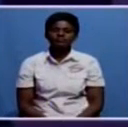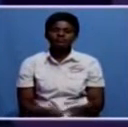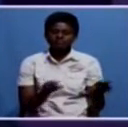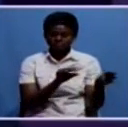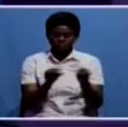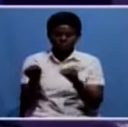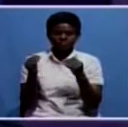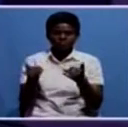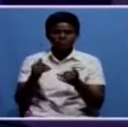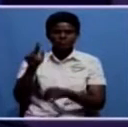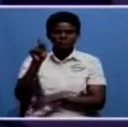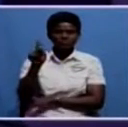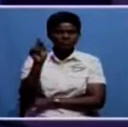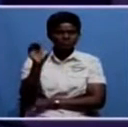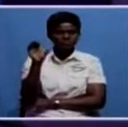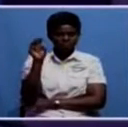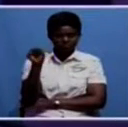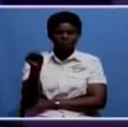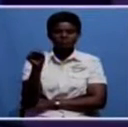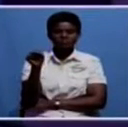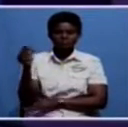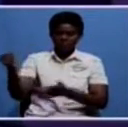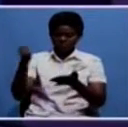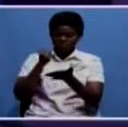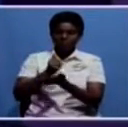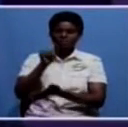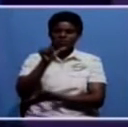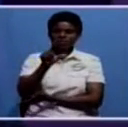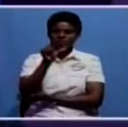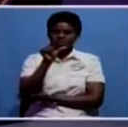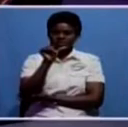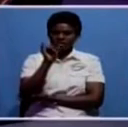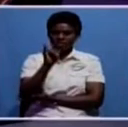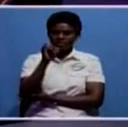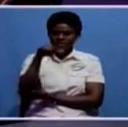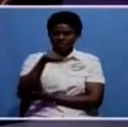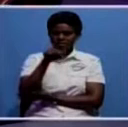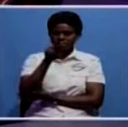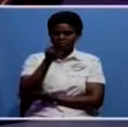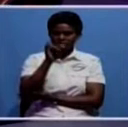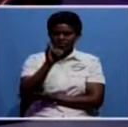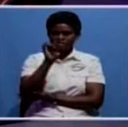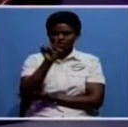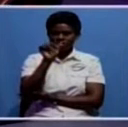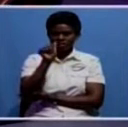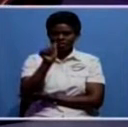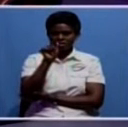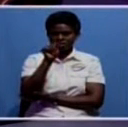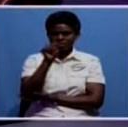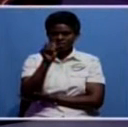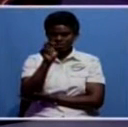And a provision liquidator was appointed for KCM soon after the president visited the Copper Belt and indicated